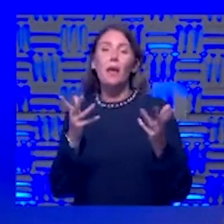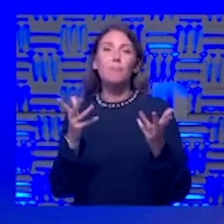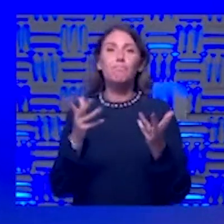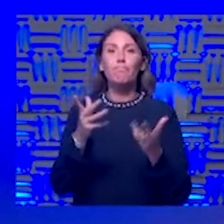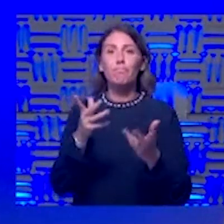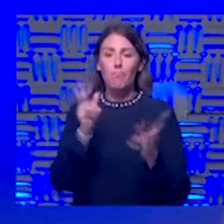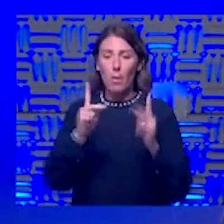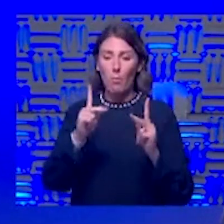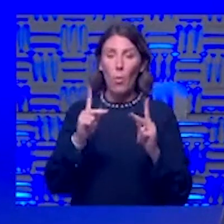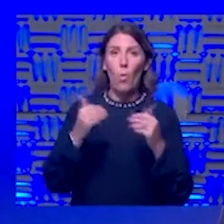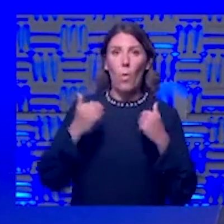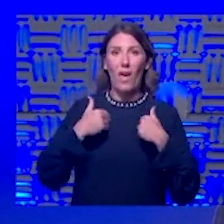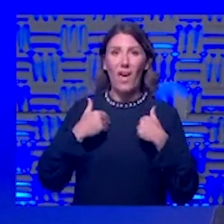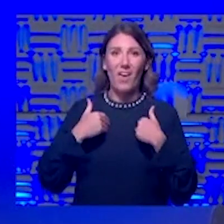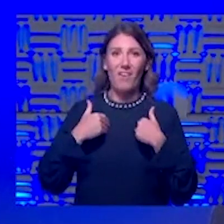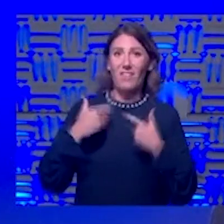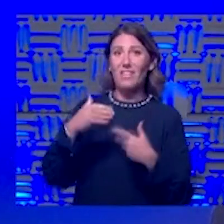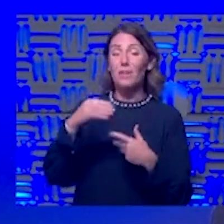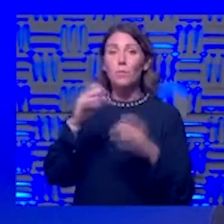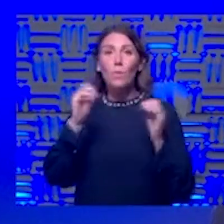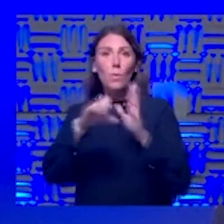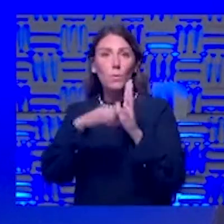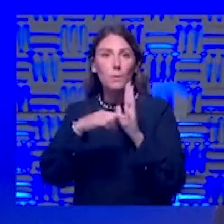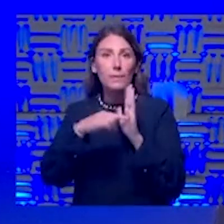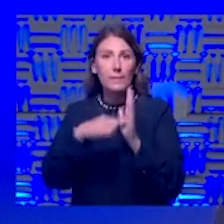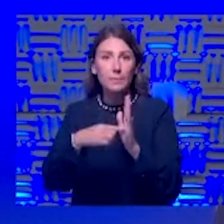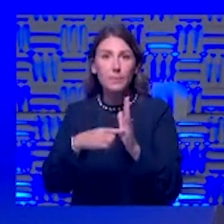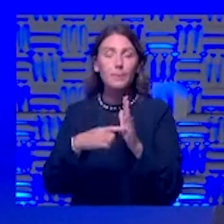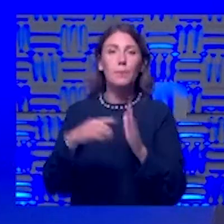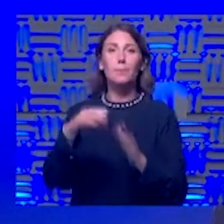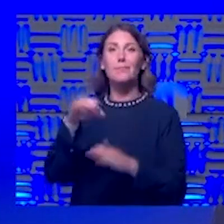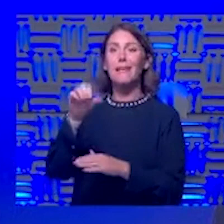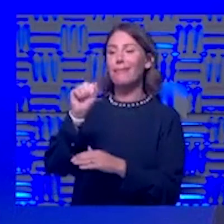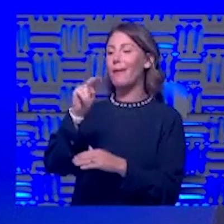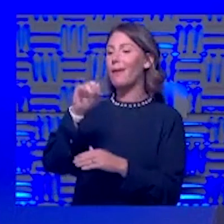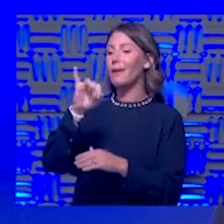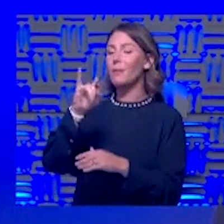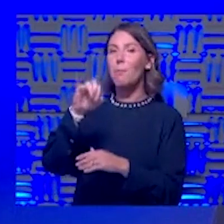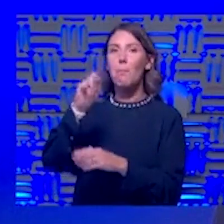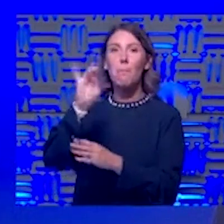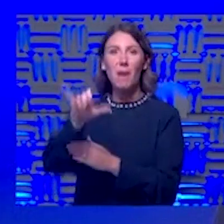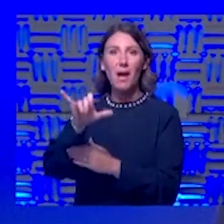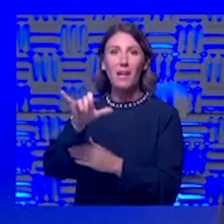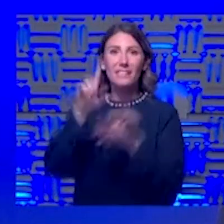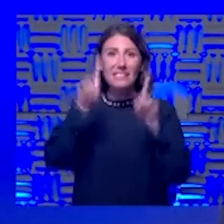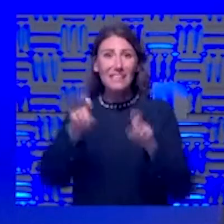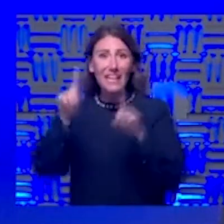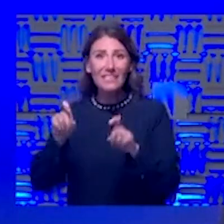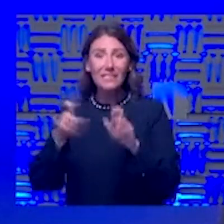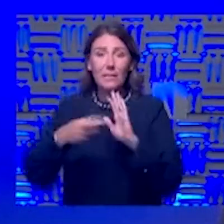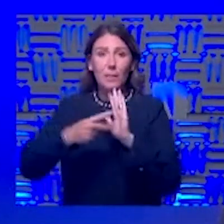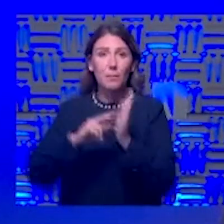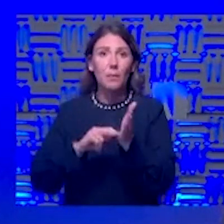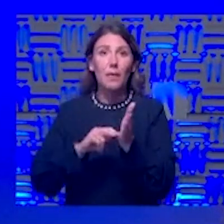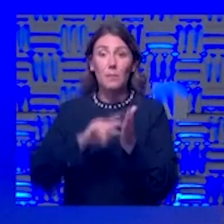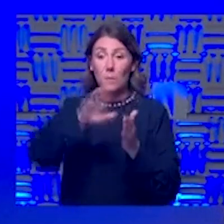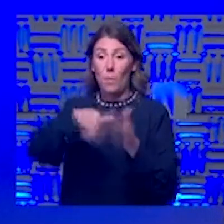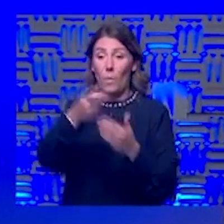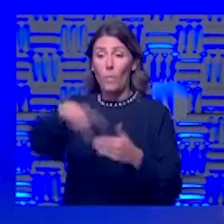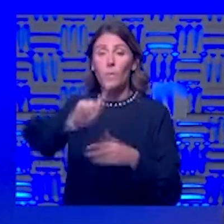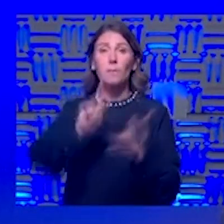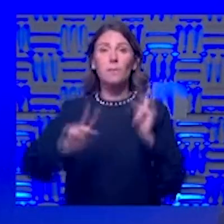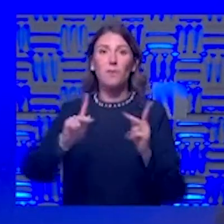serology testing, which I think, if you look at the silver lining, that's pretty good, because that means that all of those people really never had to seek medical attention.